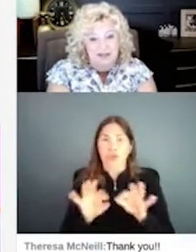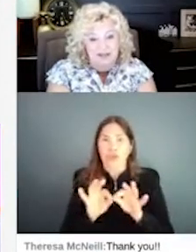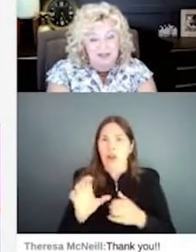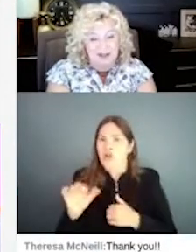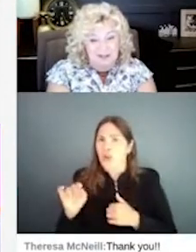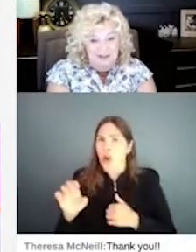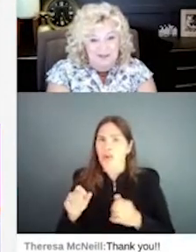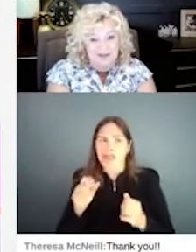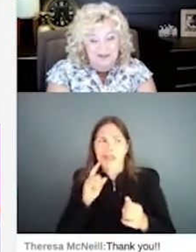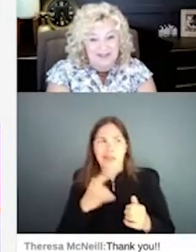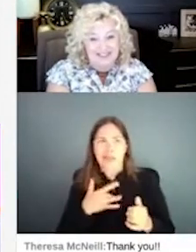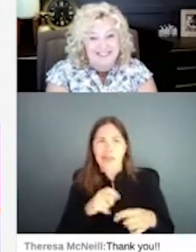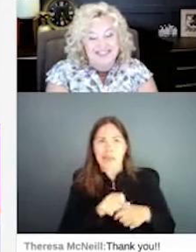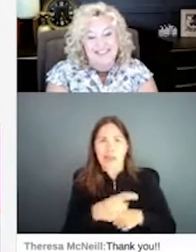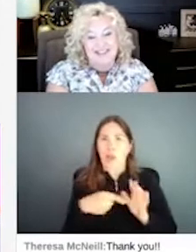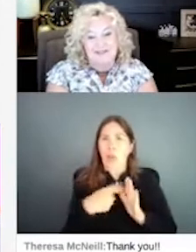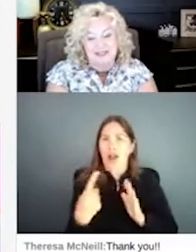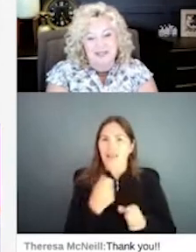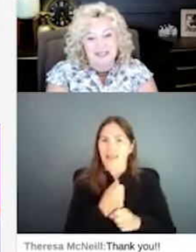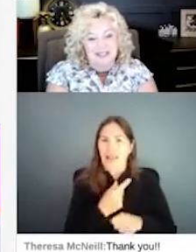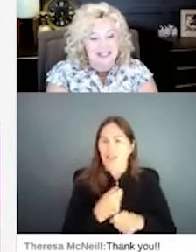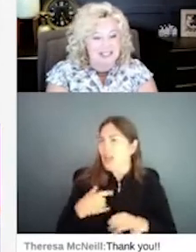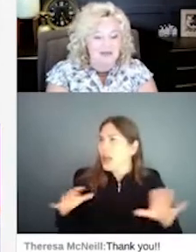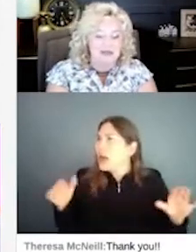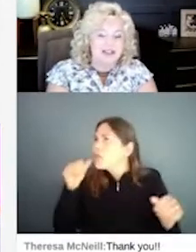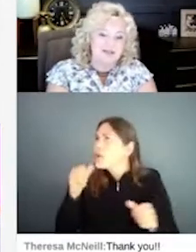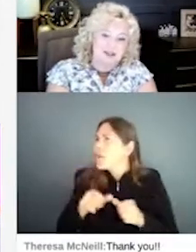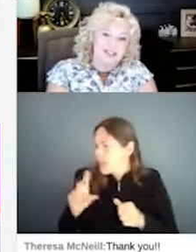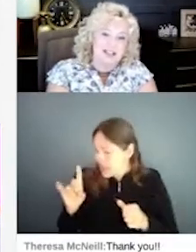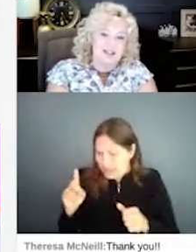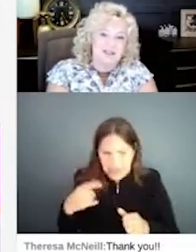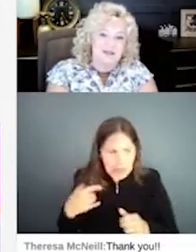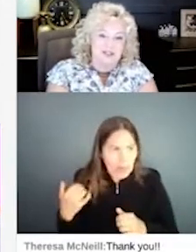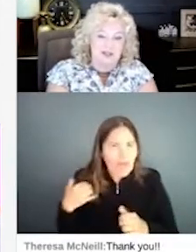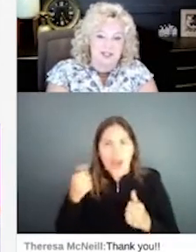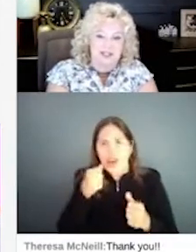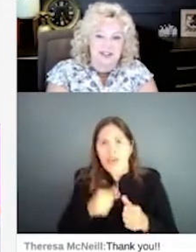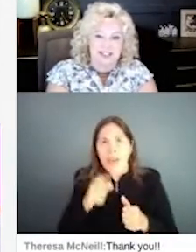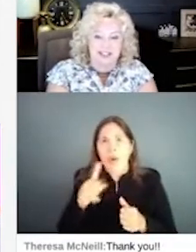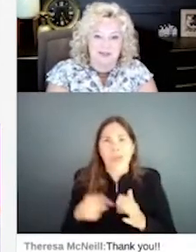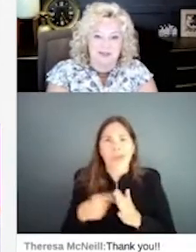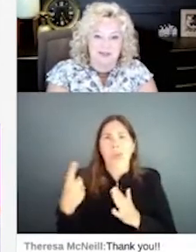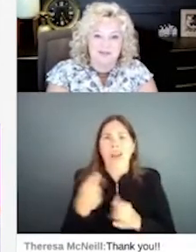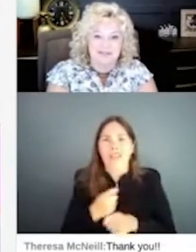hard to remember what you did the last time. So it's kind of great to have that resource guide to go